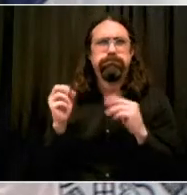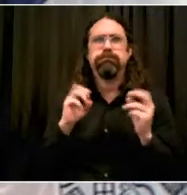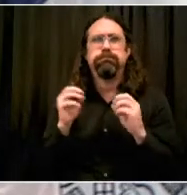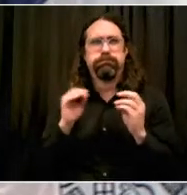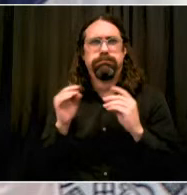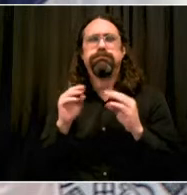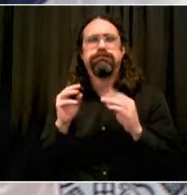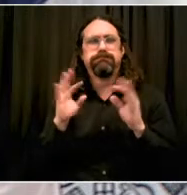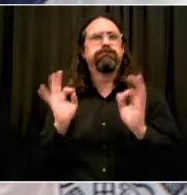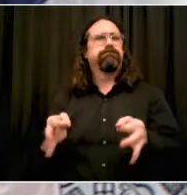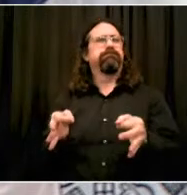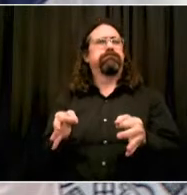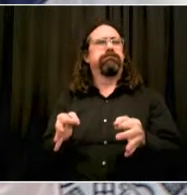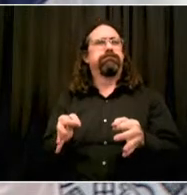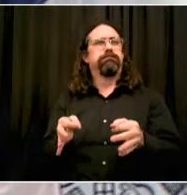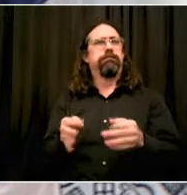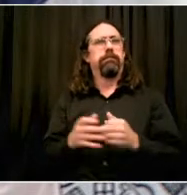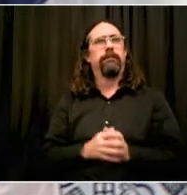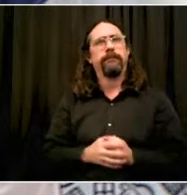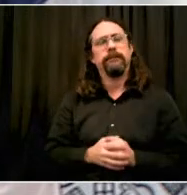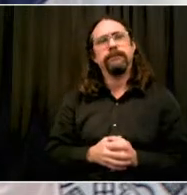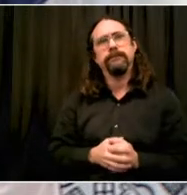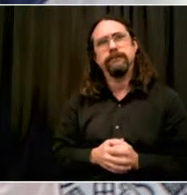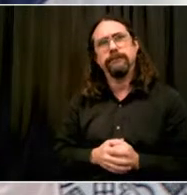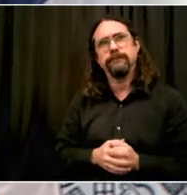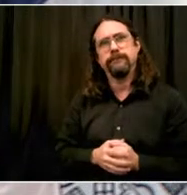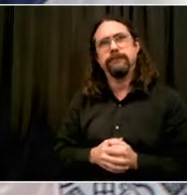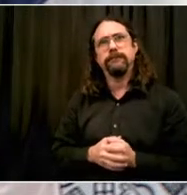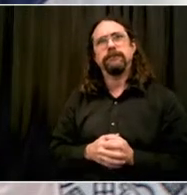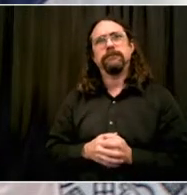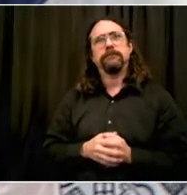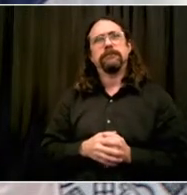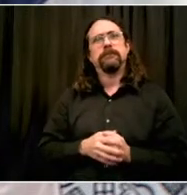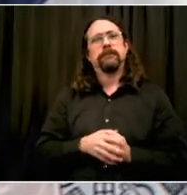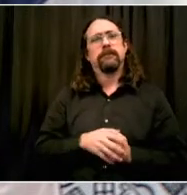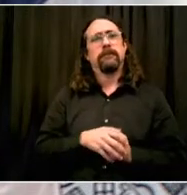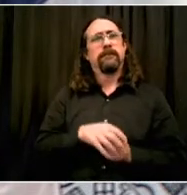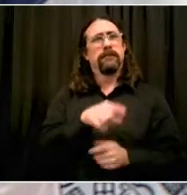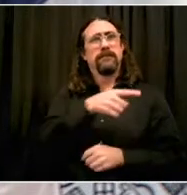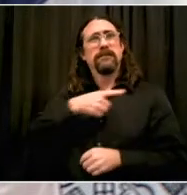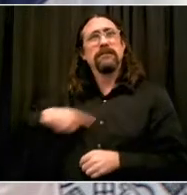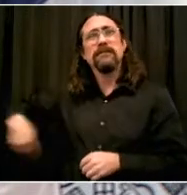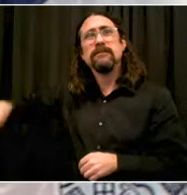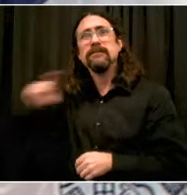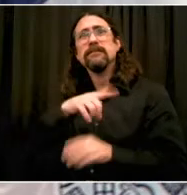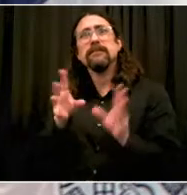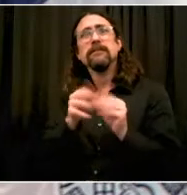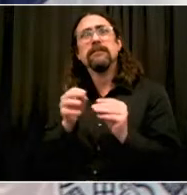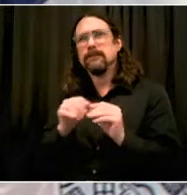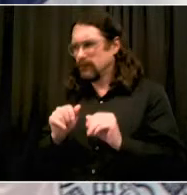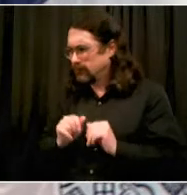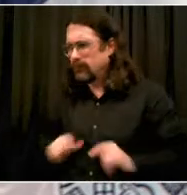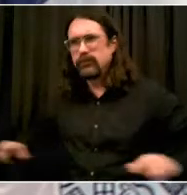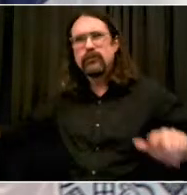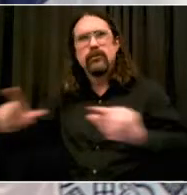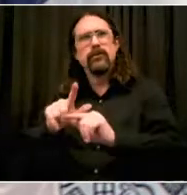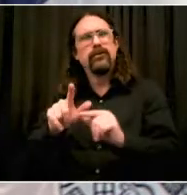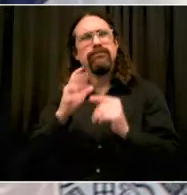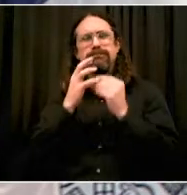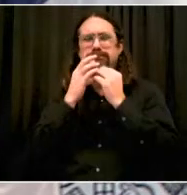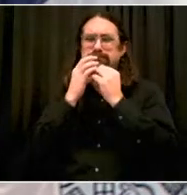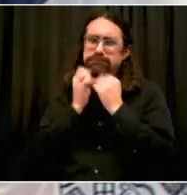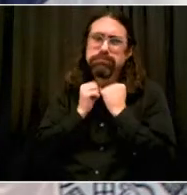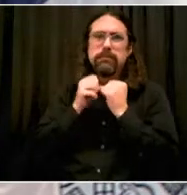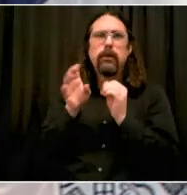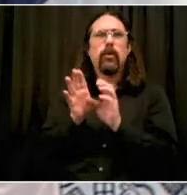Also, our healthcare team is a very cautious, conservative team, and they're built that way. And so